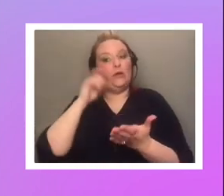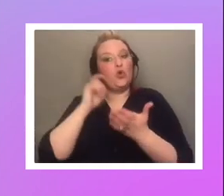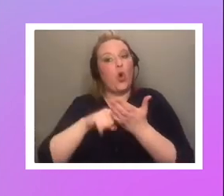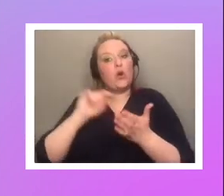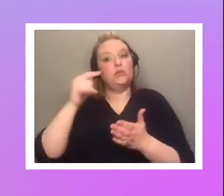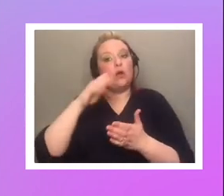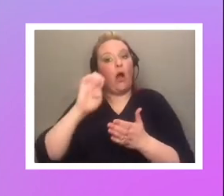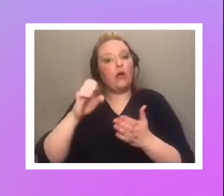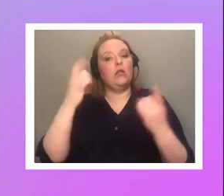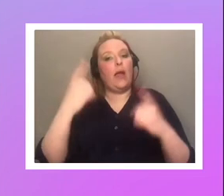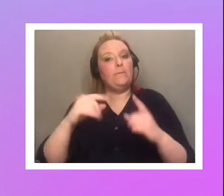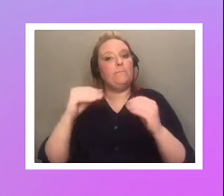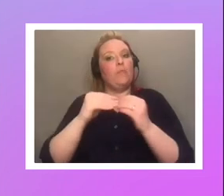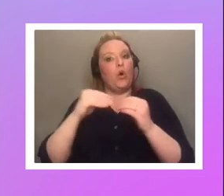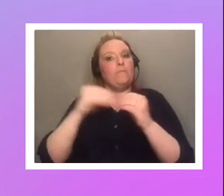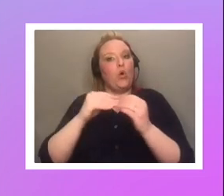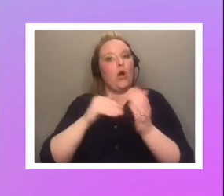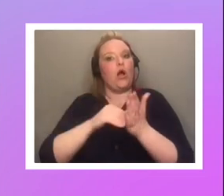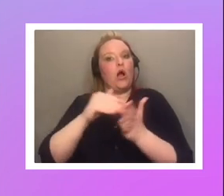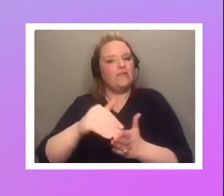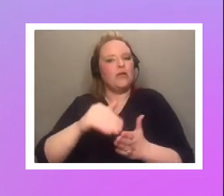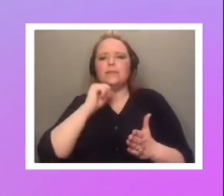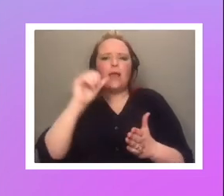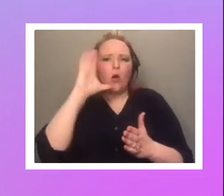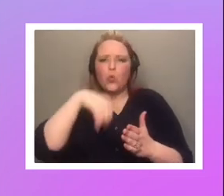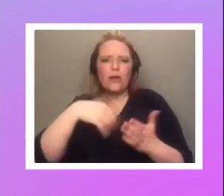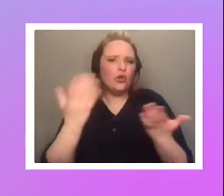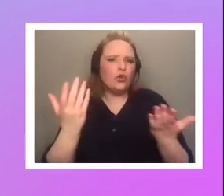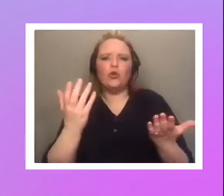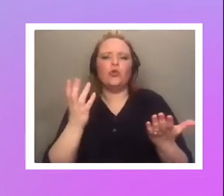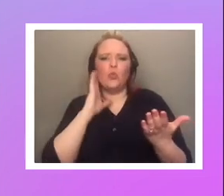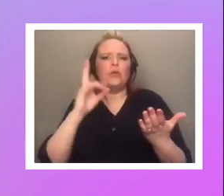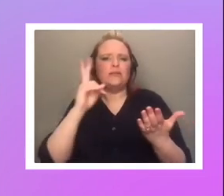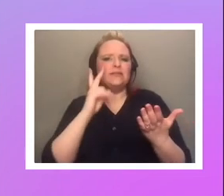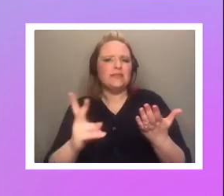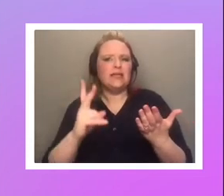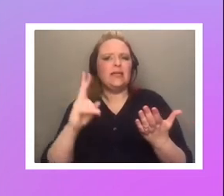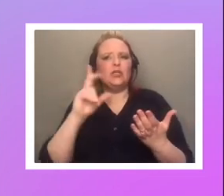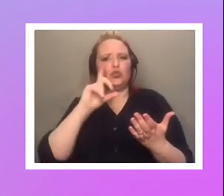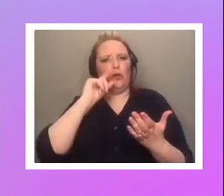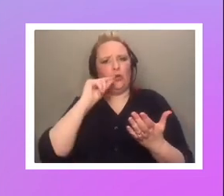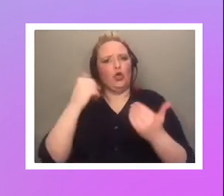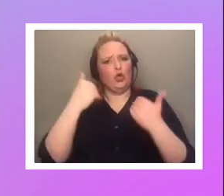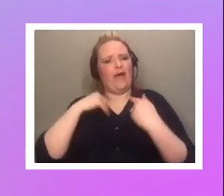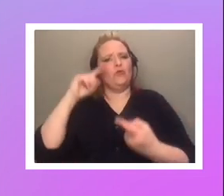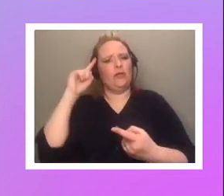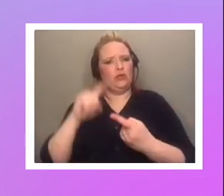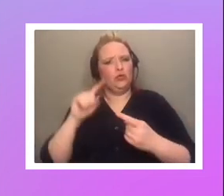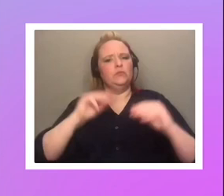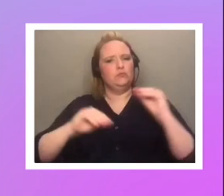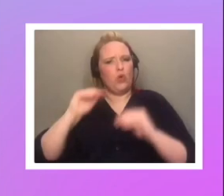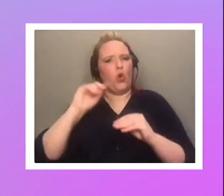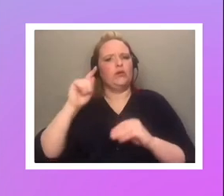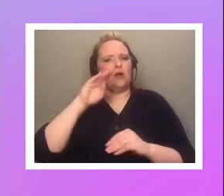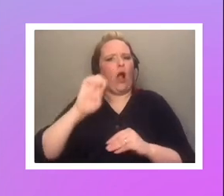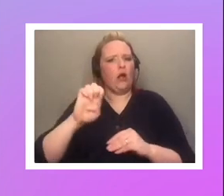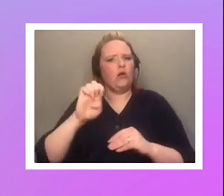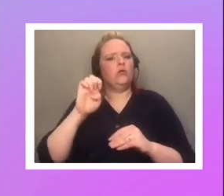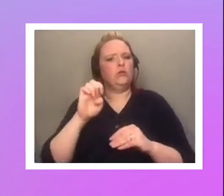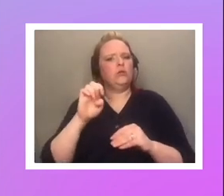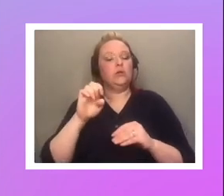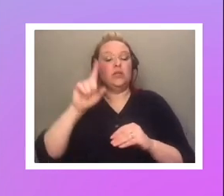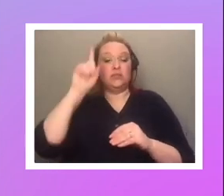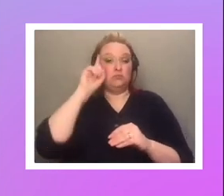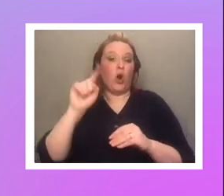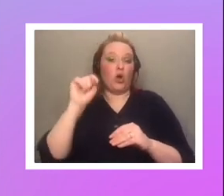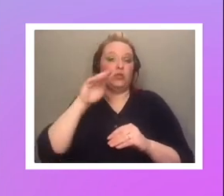and more on websites these days. It's not a weird thing anymore. You know, even Twitter has a reduced motion toggle, which is also a smart one, by the way,